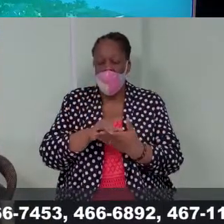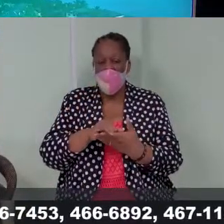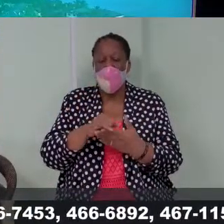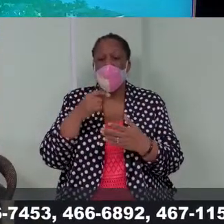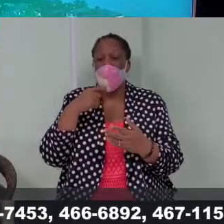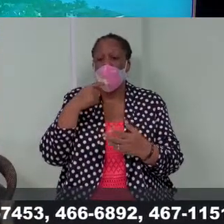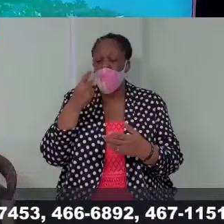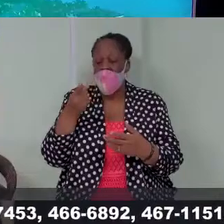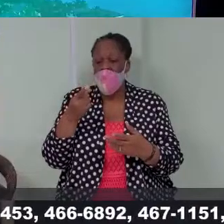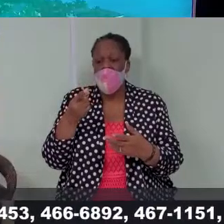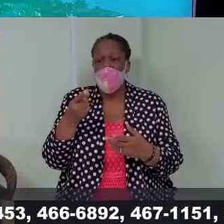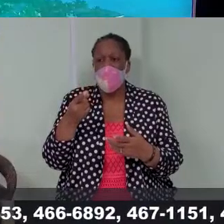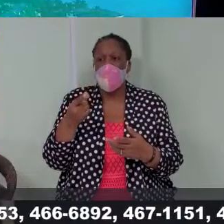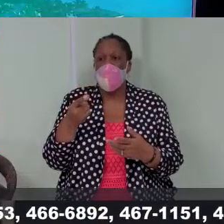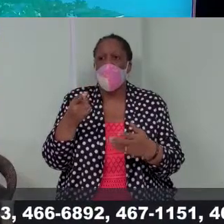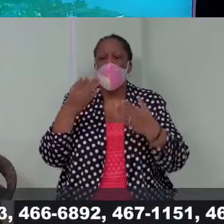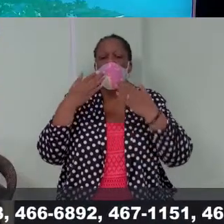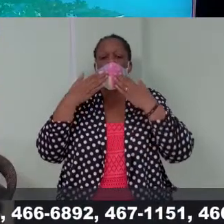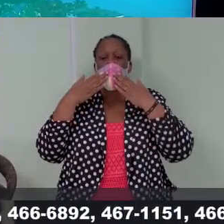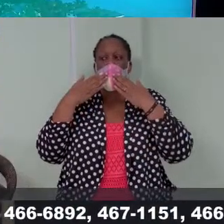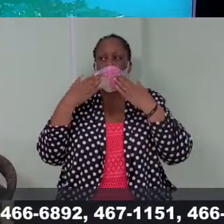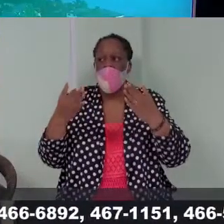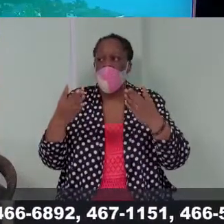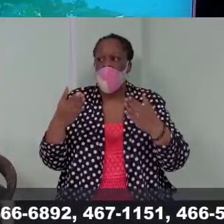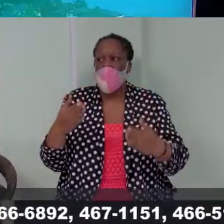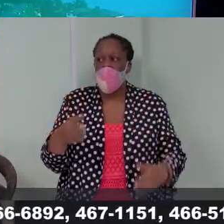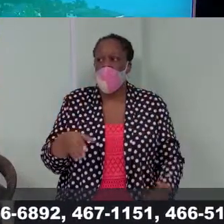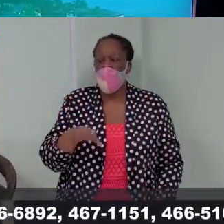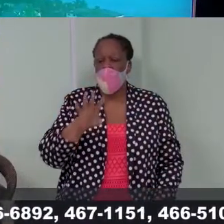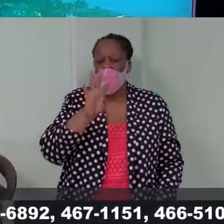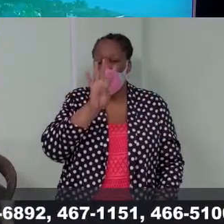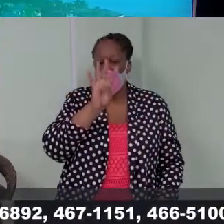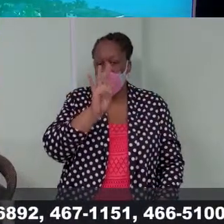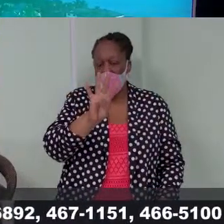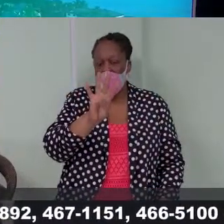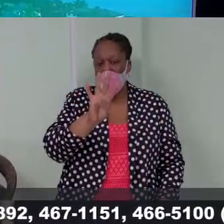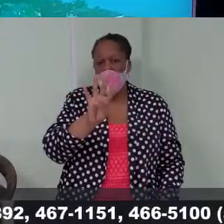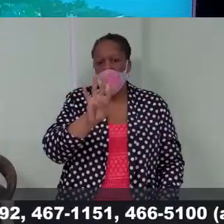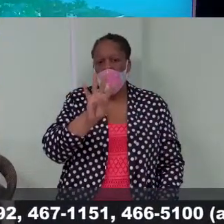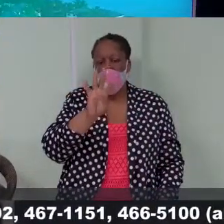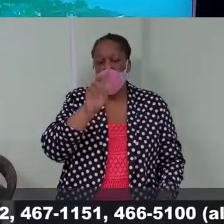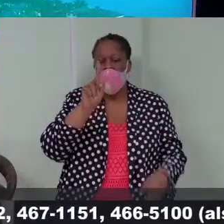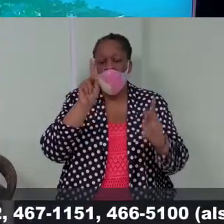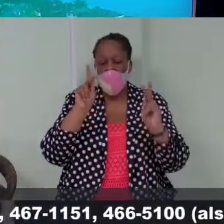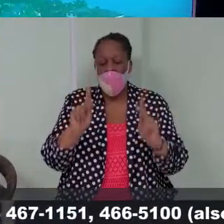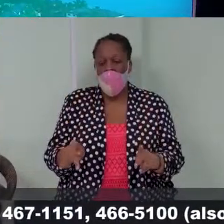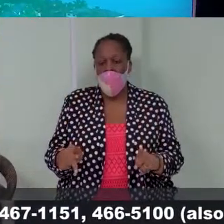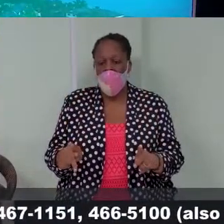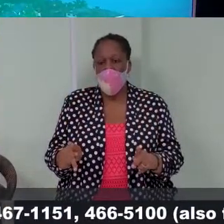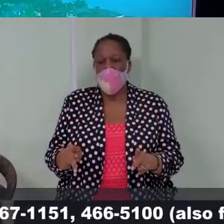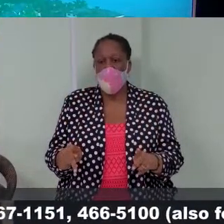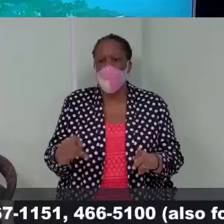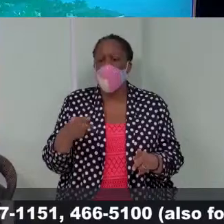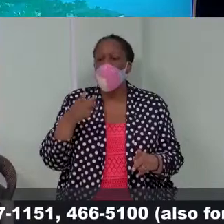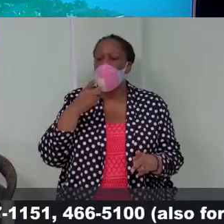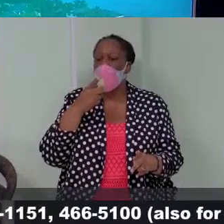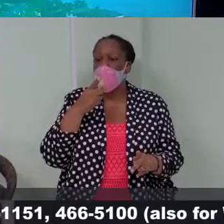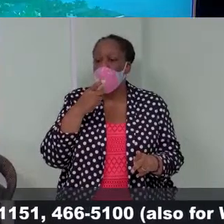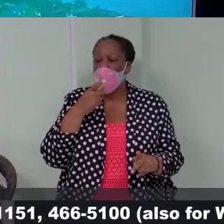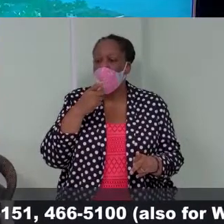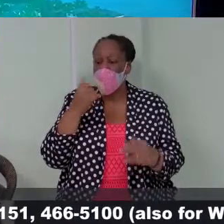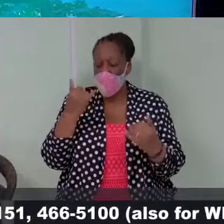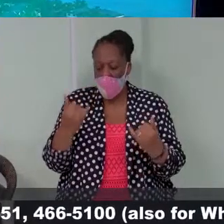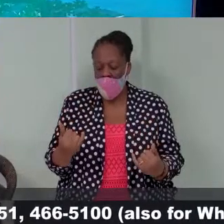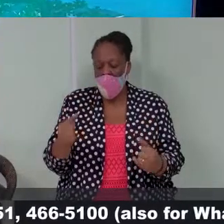publicly thank the 4 IT technicians who we recently employed to the Ministry of Health,